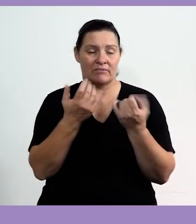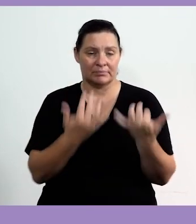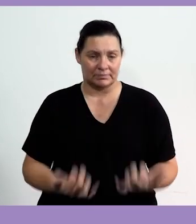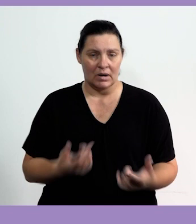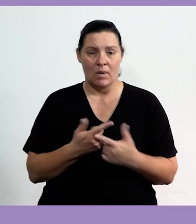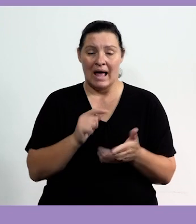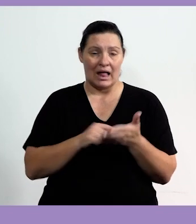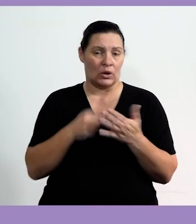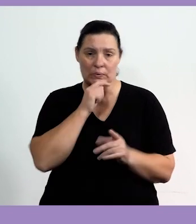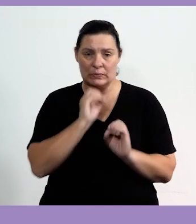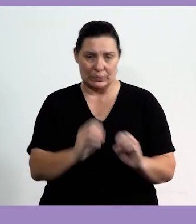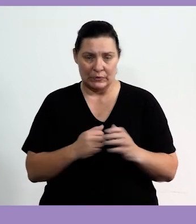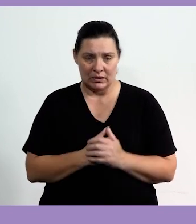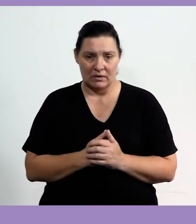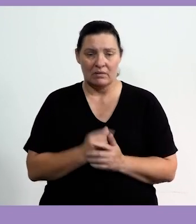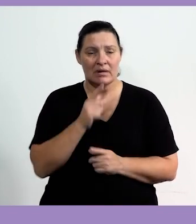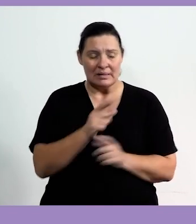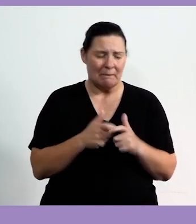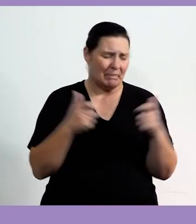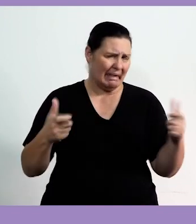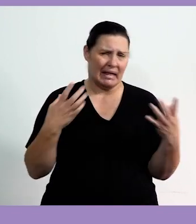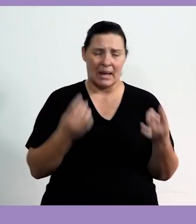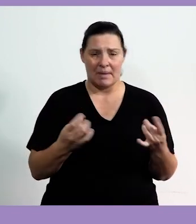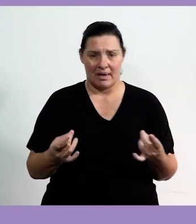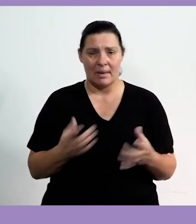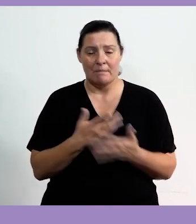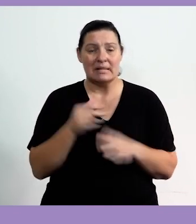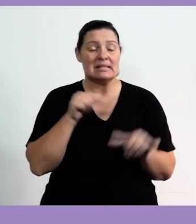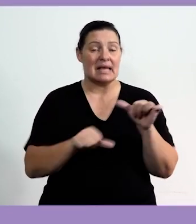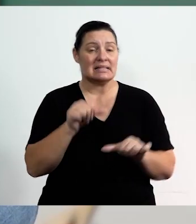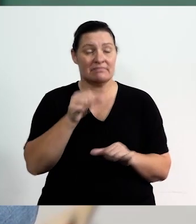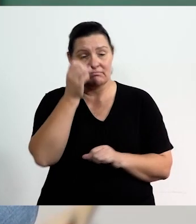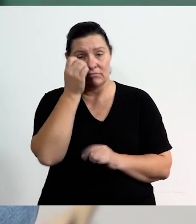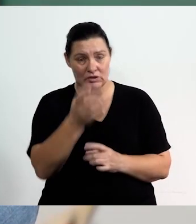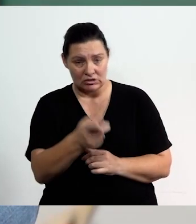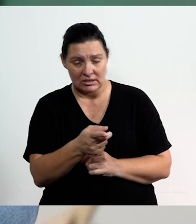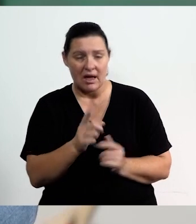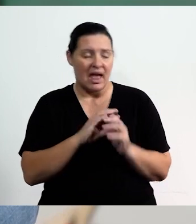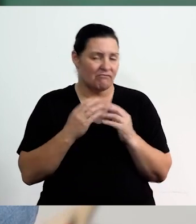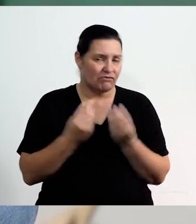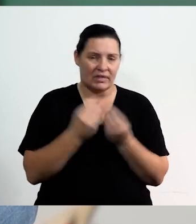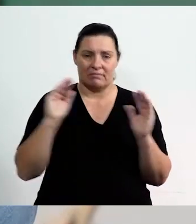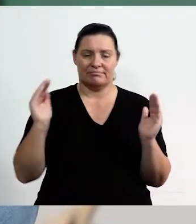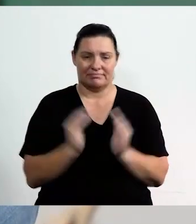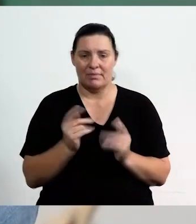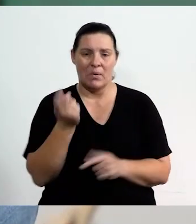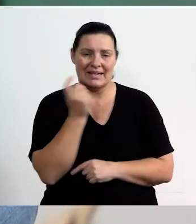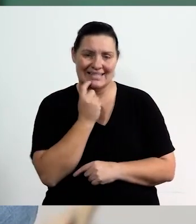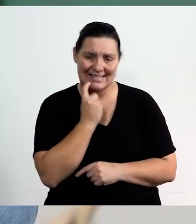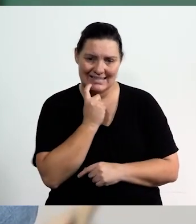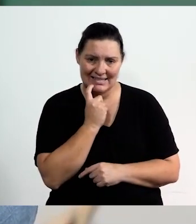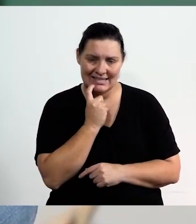Let's calculate the following without using a calculator. So those are very big numbers, but with scientific notation,